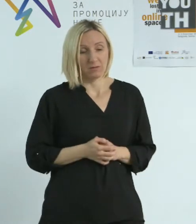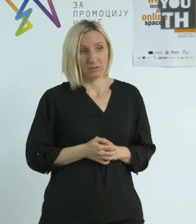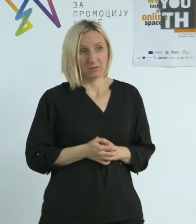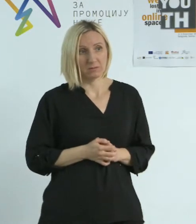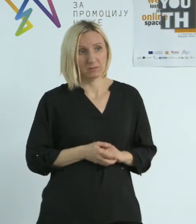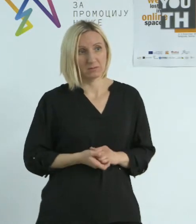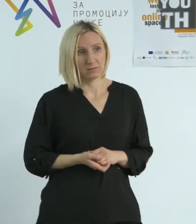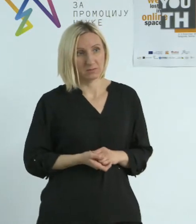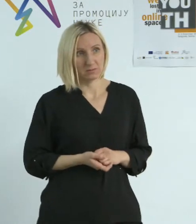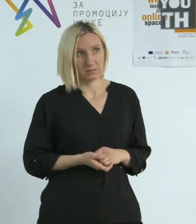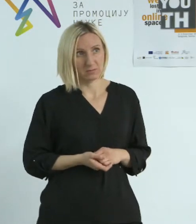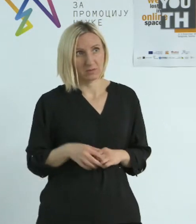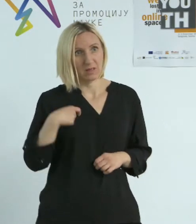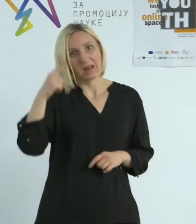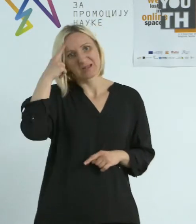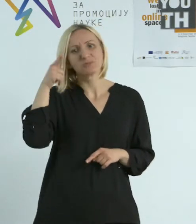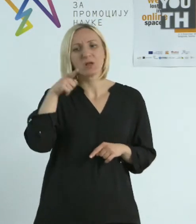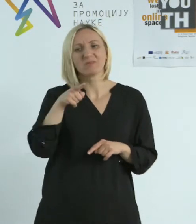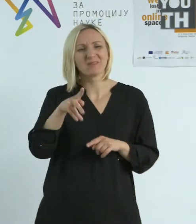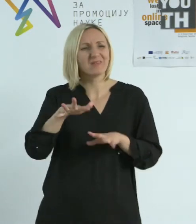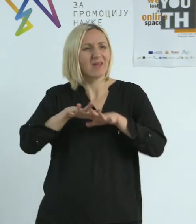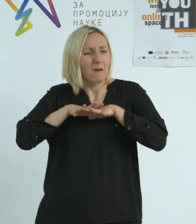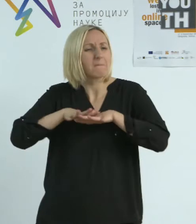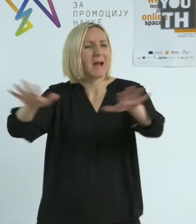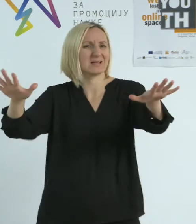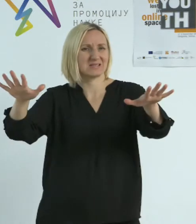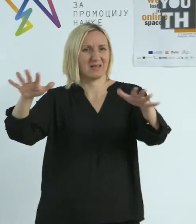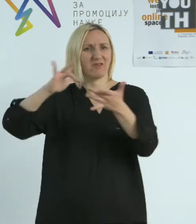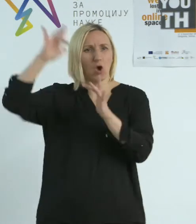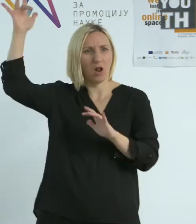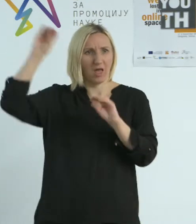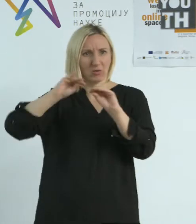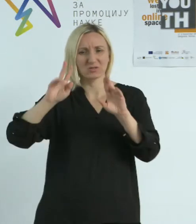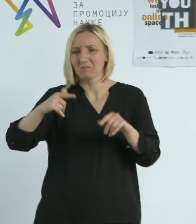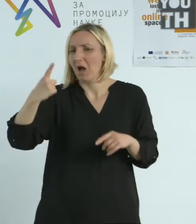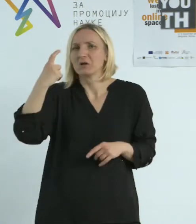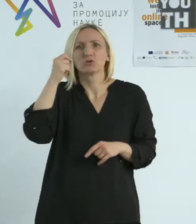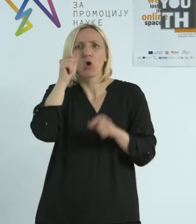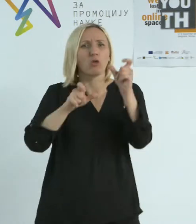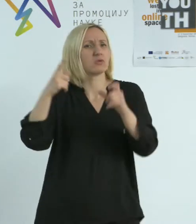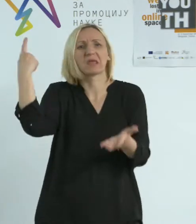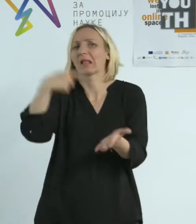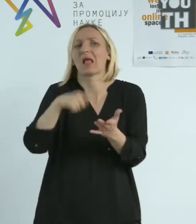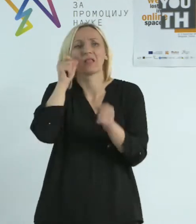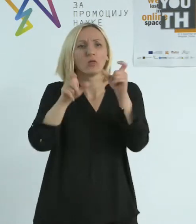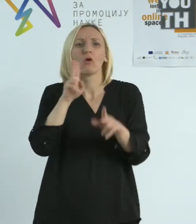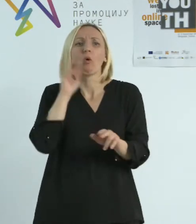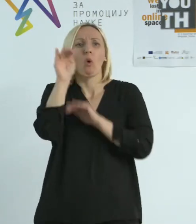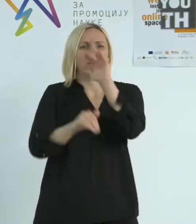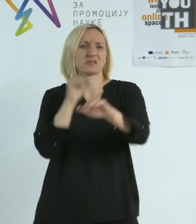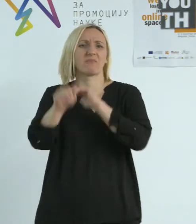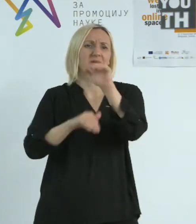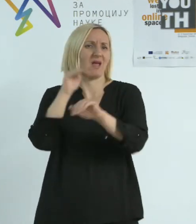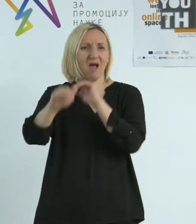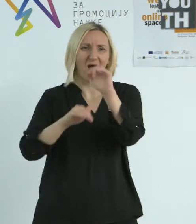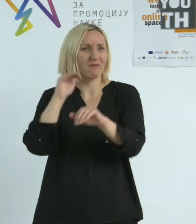this massive online courses that we have in which you can have up to hundreds of people, thousands maybe, register.